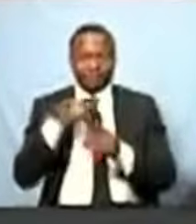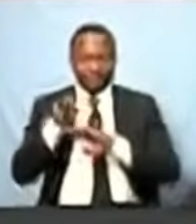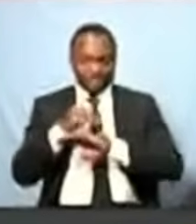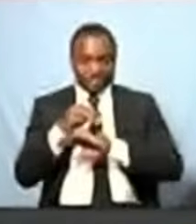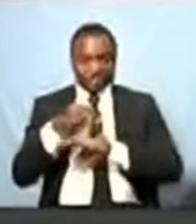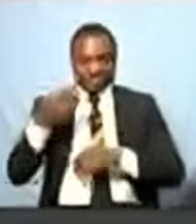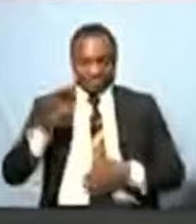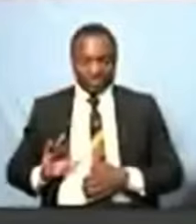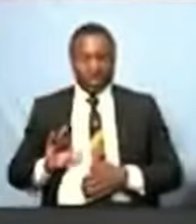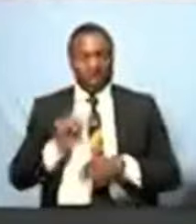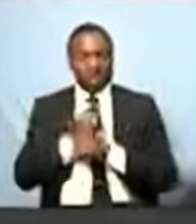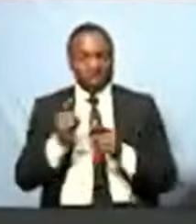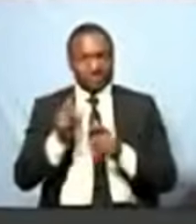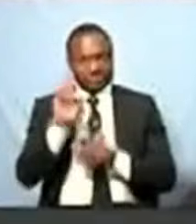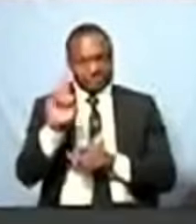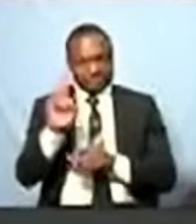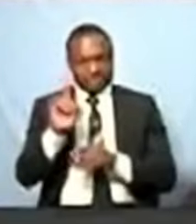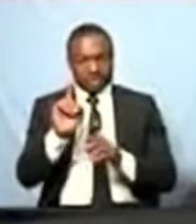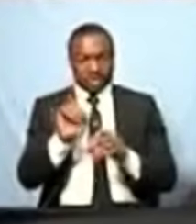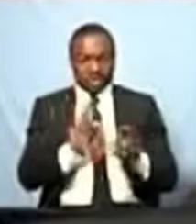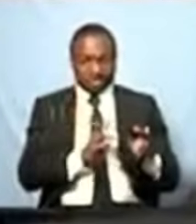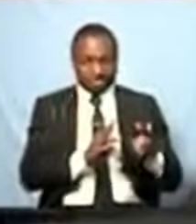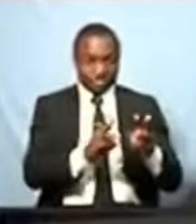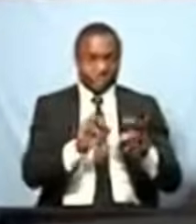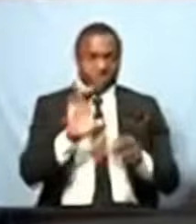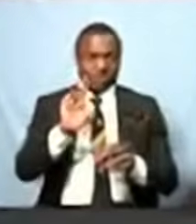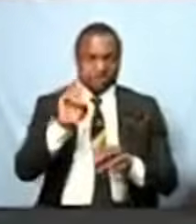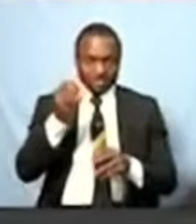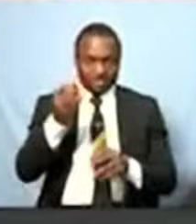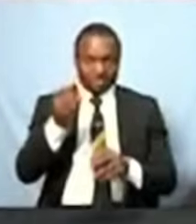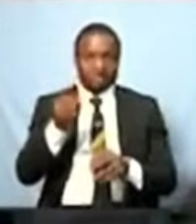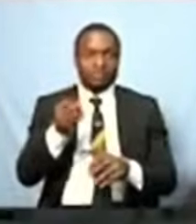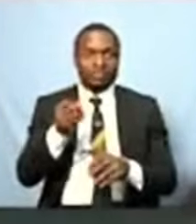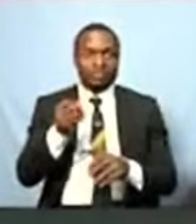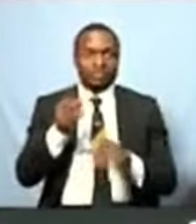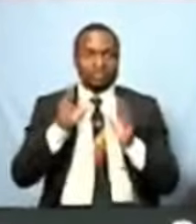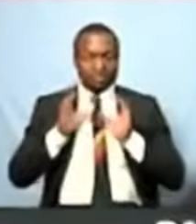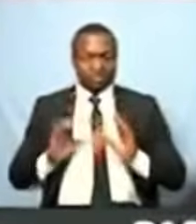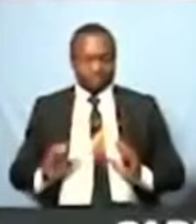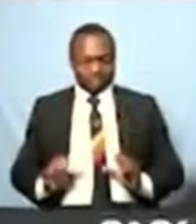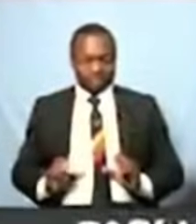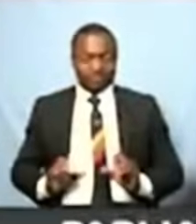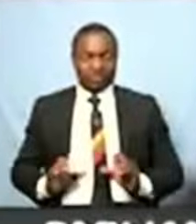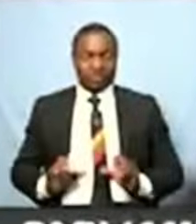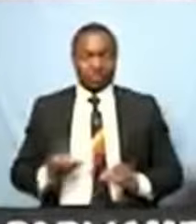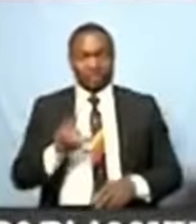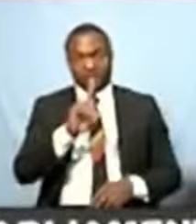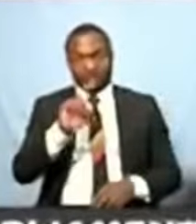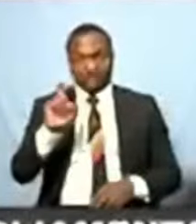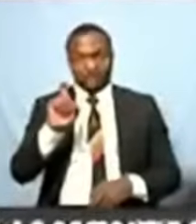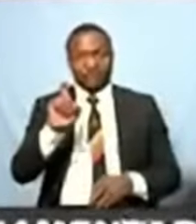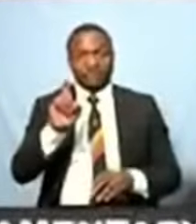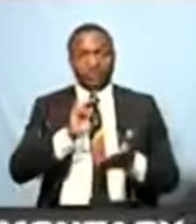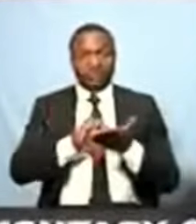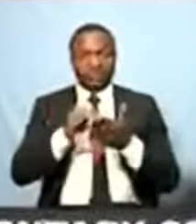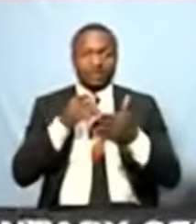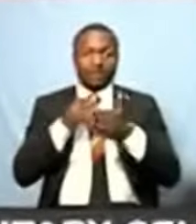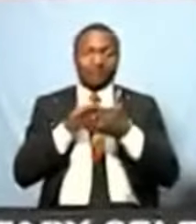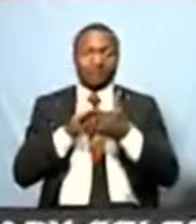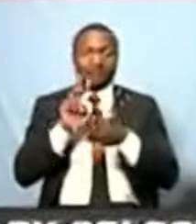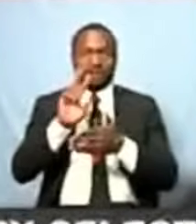the gains just using one angle, the CDF. Citizens are gaining 100 million against a 25